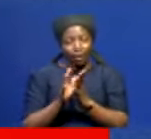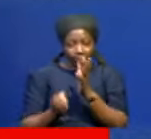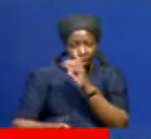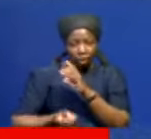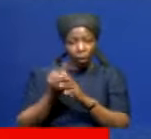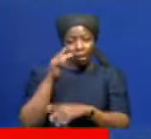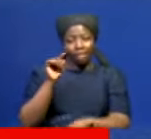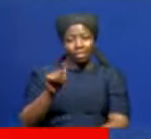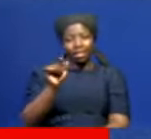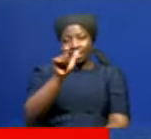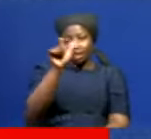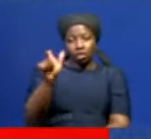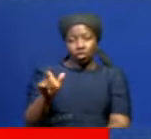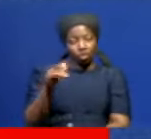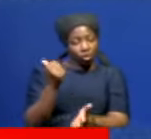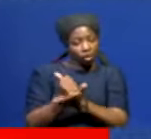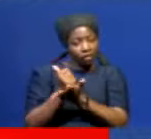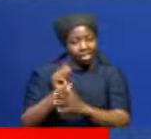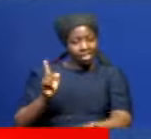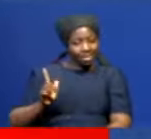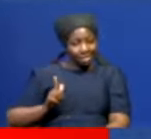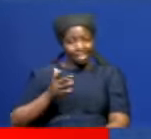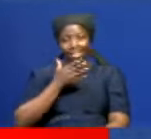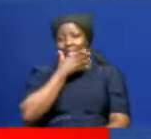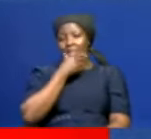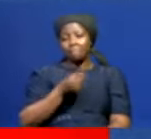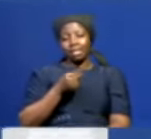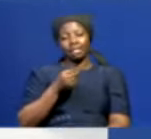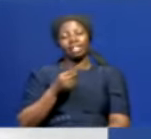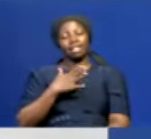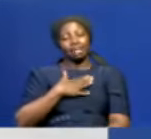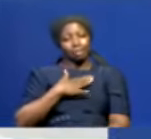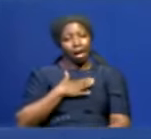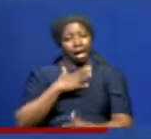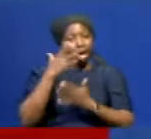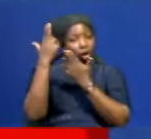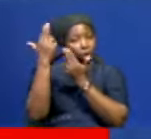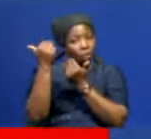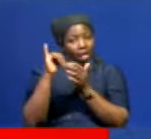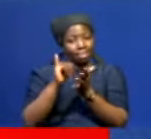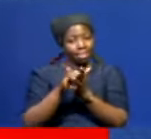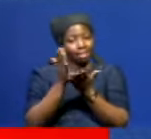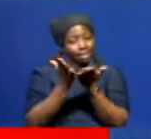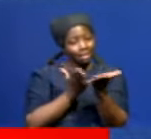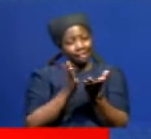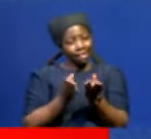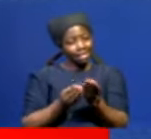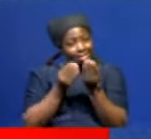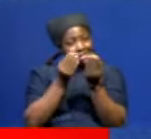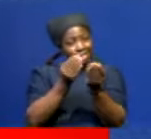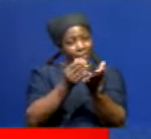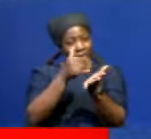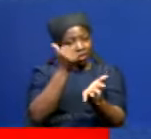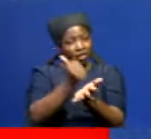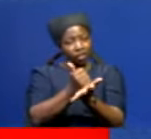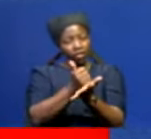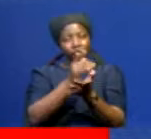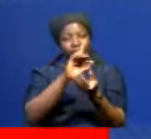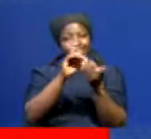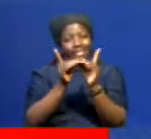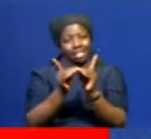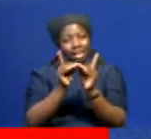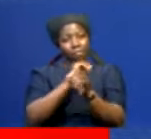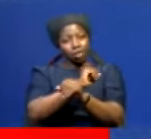regional office, ladies and gentlemen, it is my hope that the services given by the Office of the Data Protection